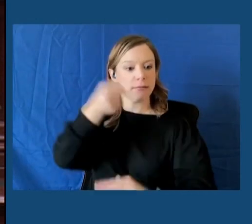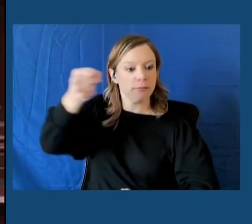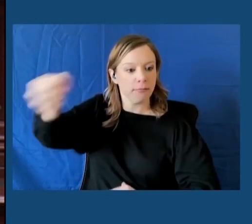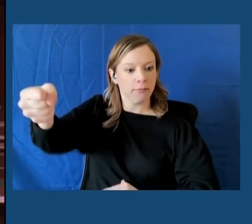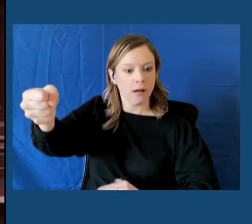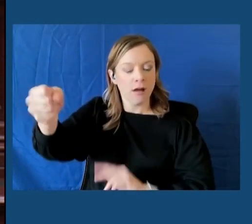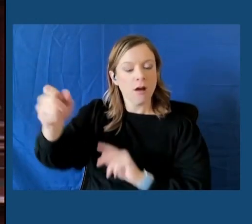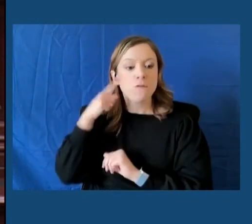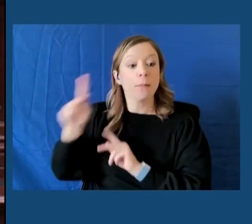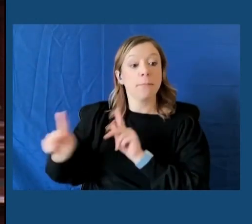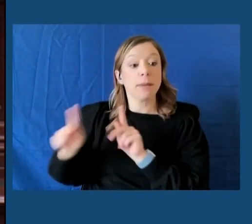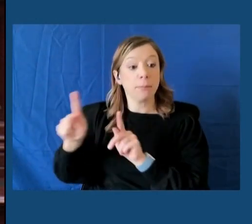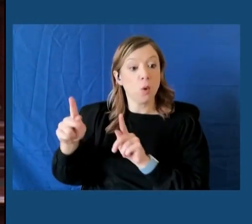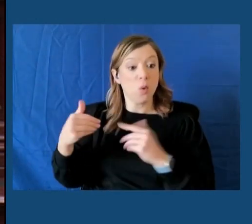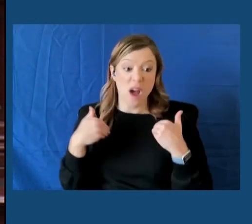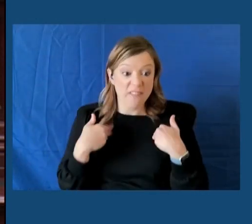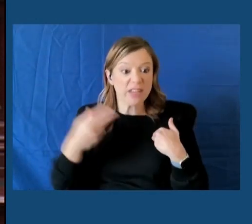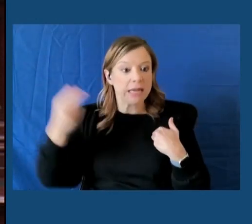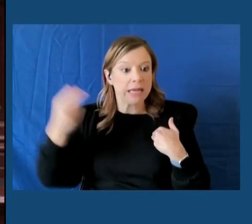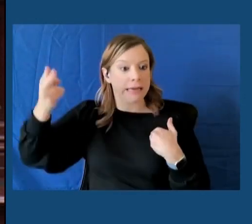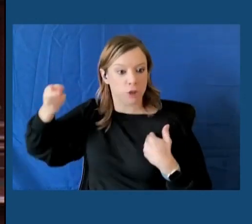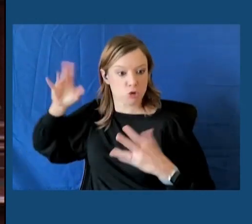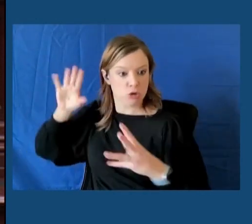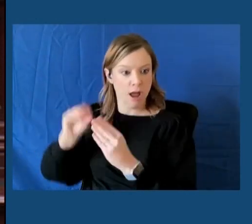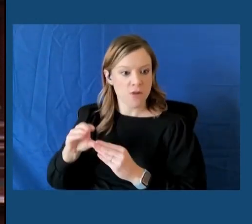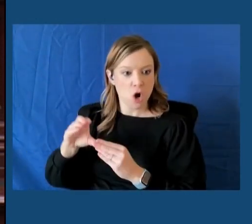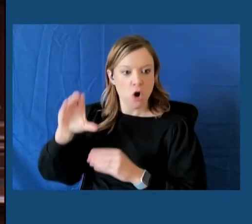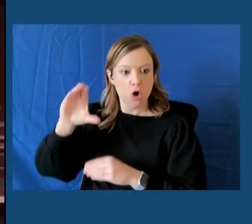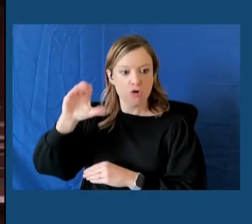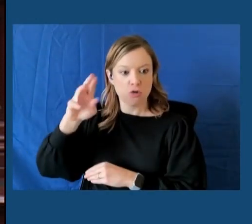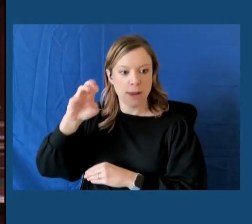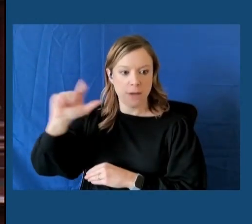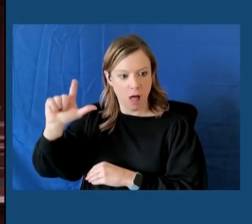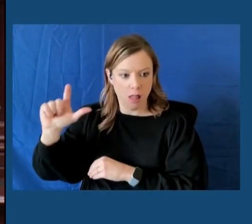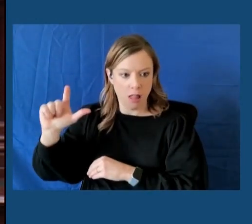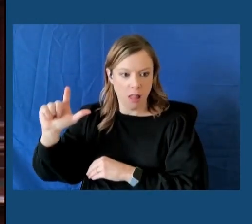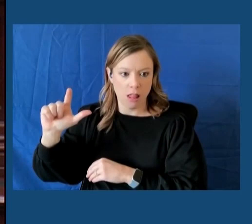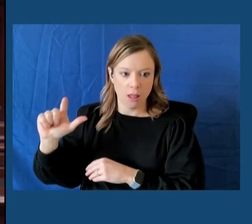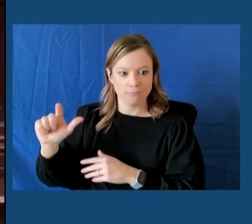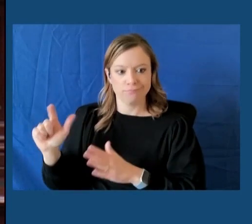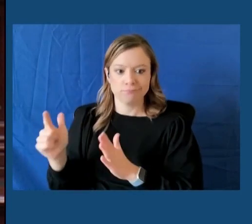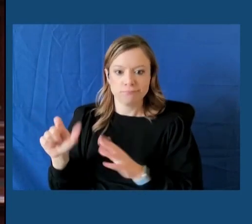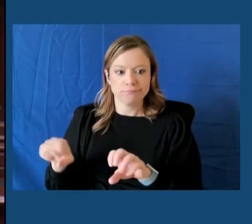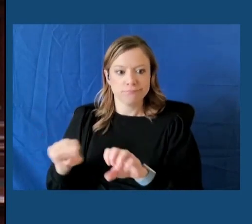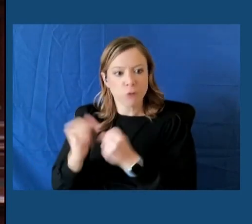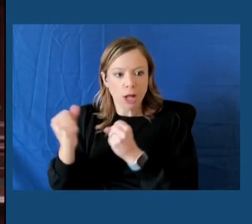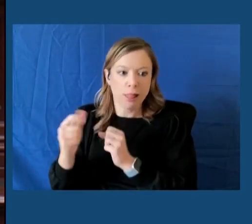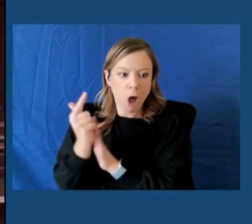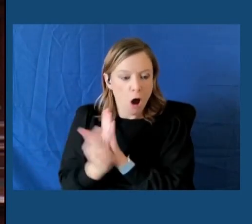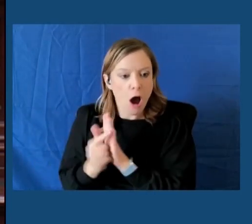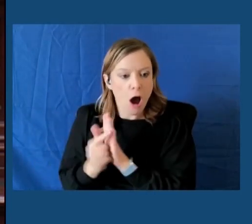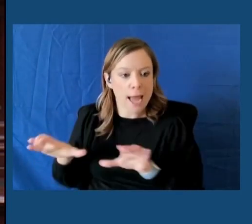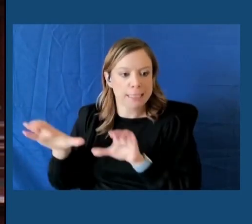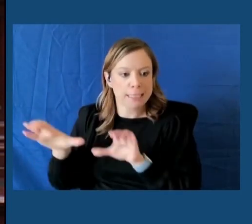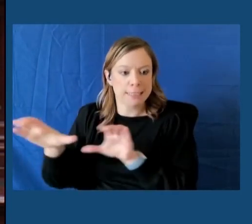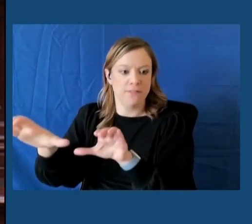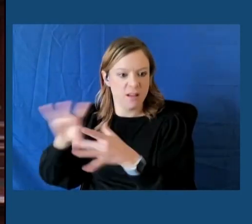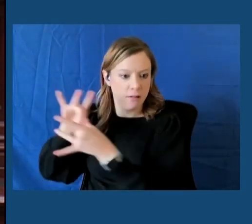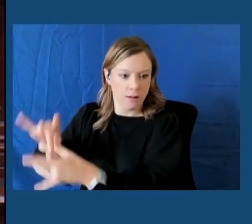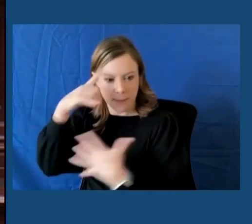justice involvement. We often know that, also know New Yorkers in crisis are discharged back into our